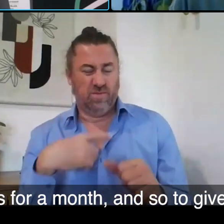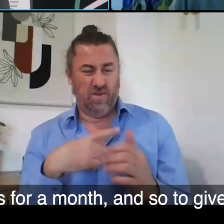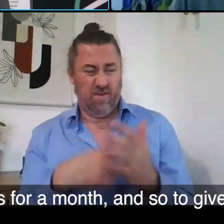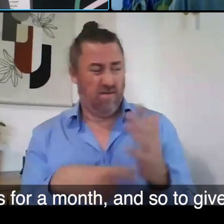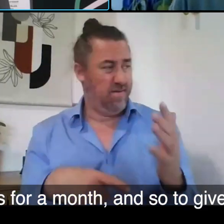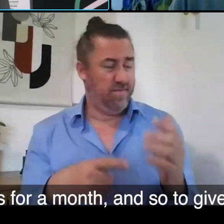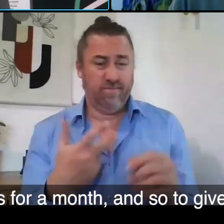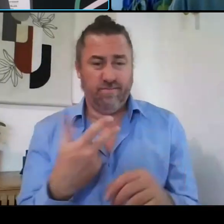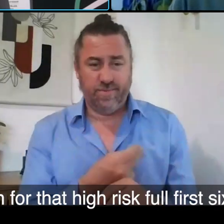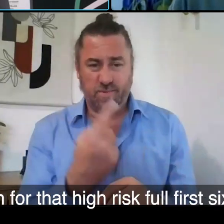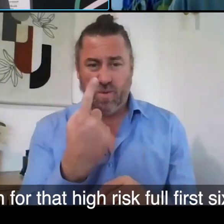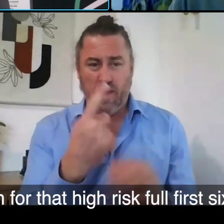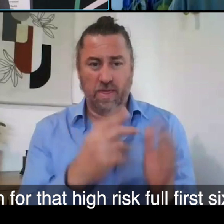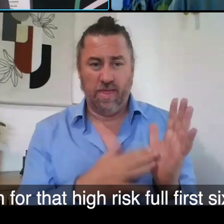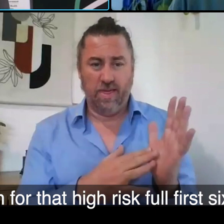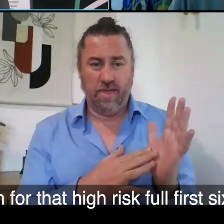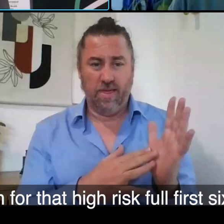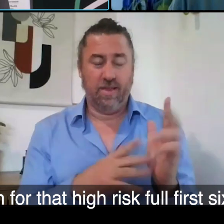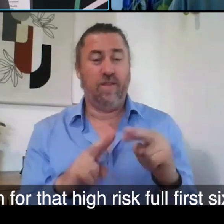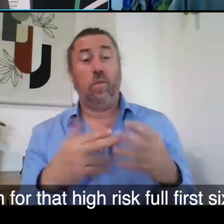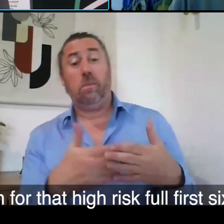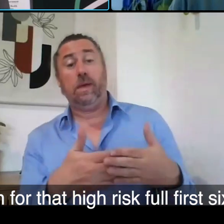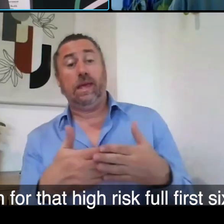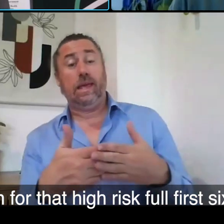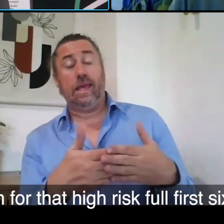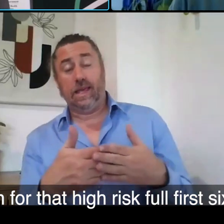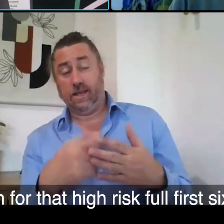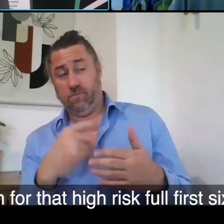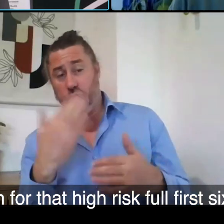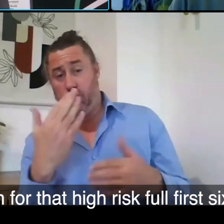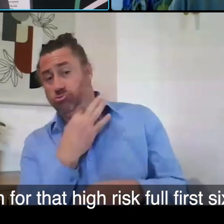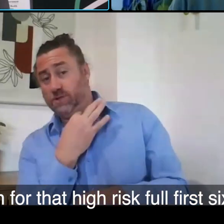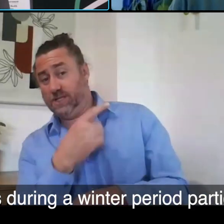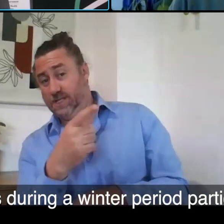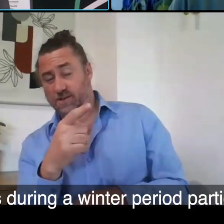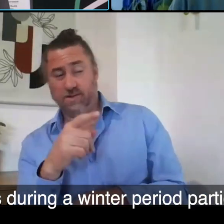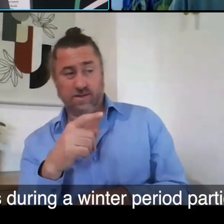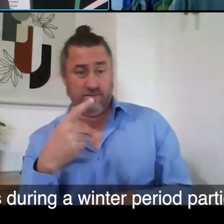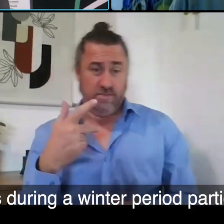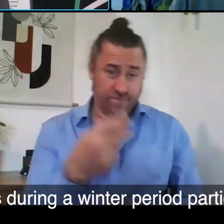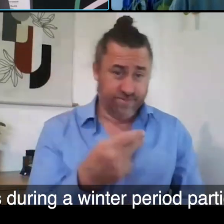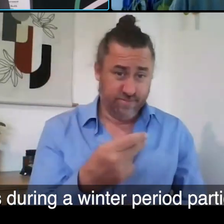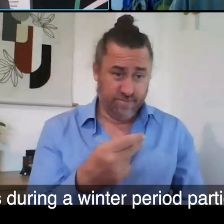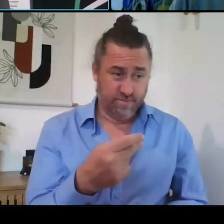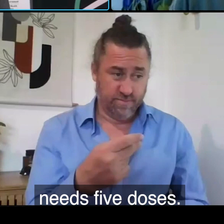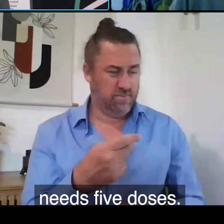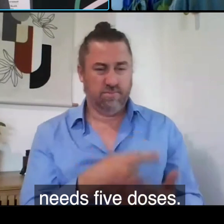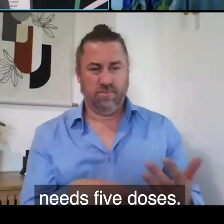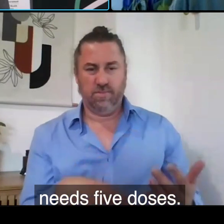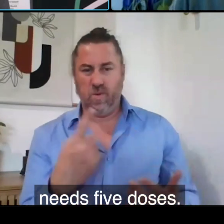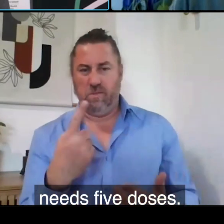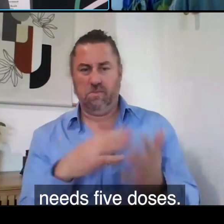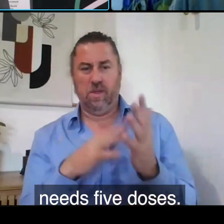month. And so to give that full protection for that high risk full first 6 months, if that's during a winter period